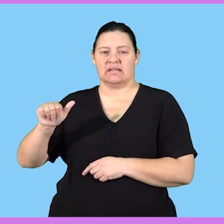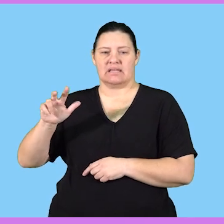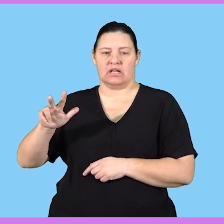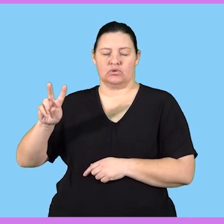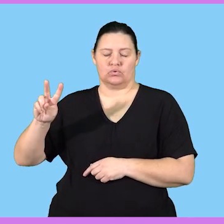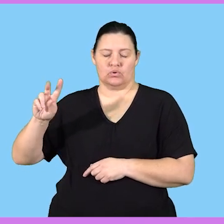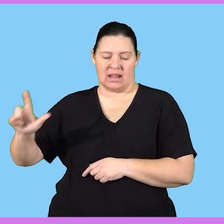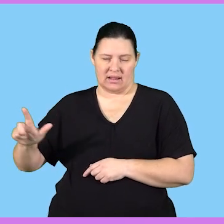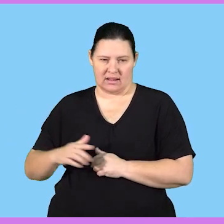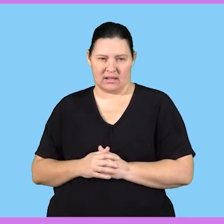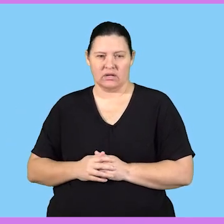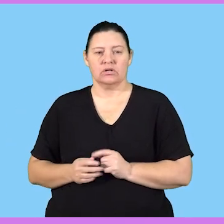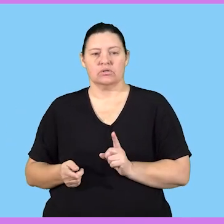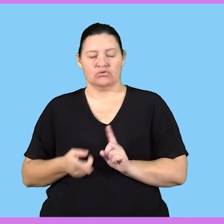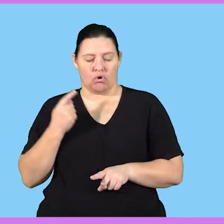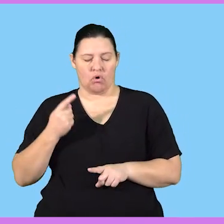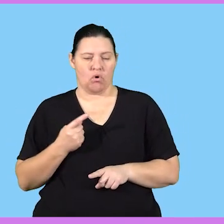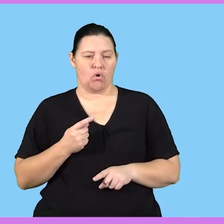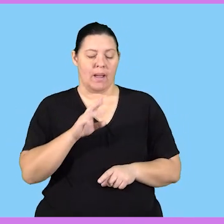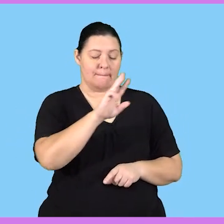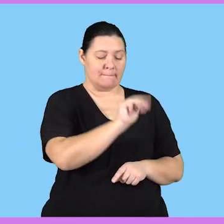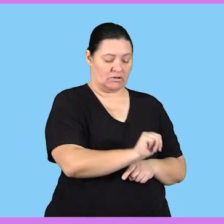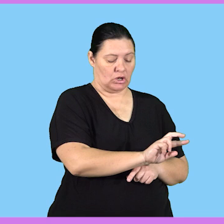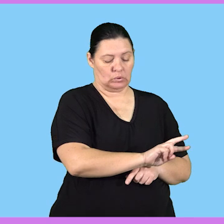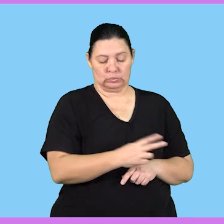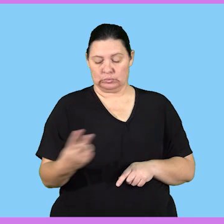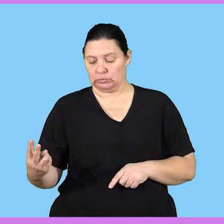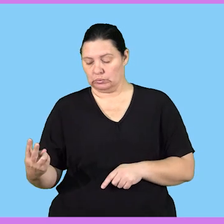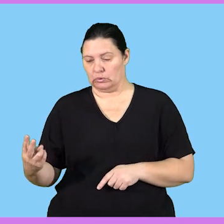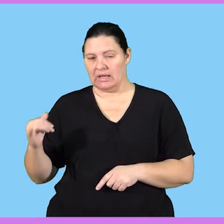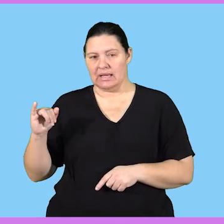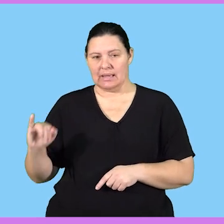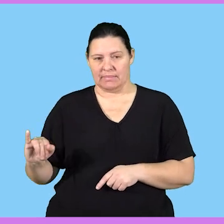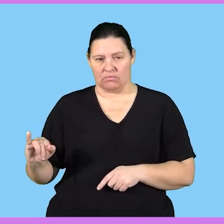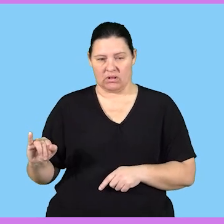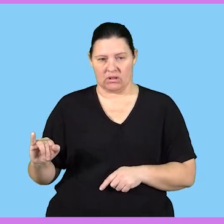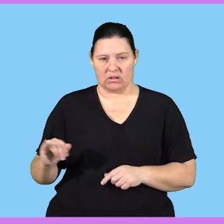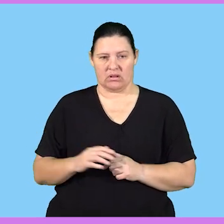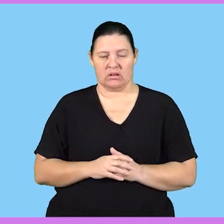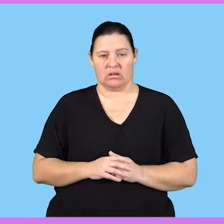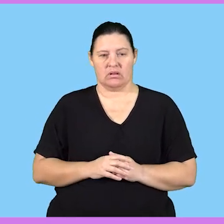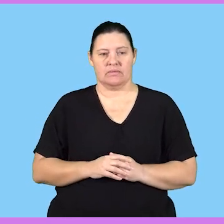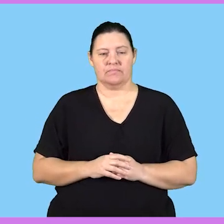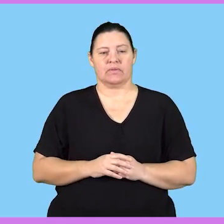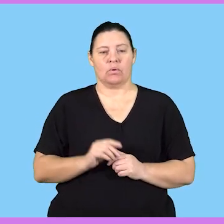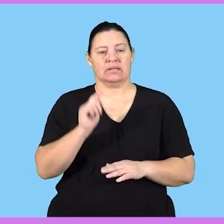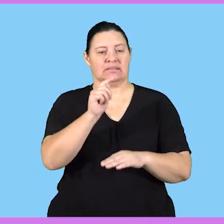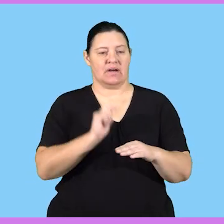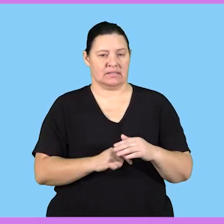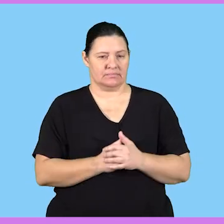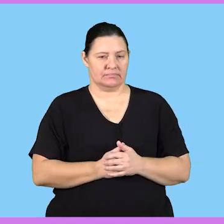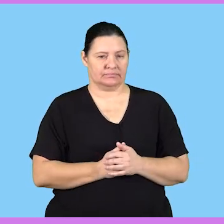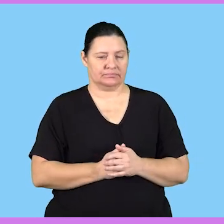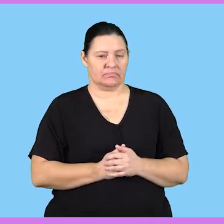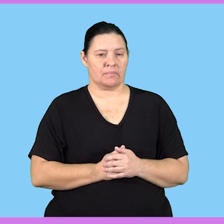0.5682 liters. Then, so when we convert from metric to imperial, we will divide by the rate. Let's quickly look at a